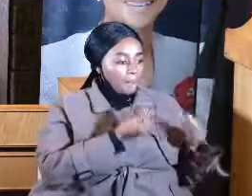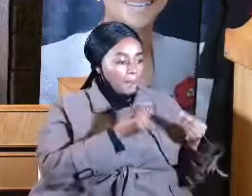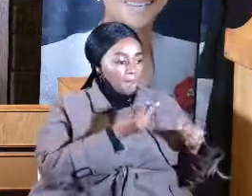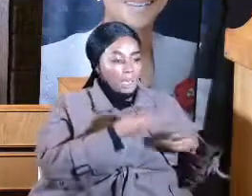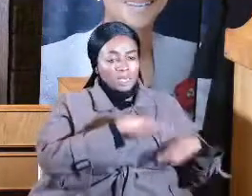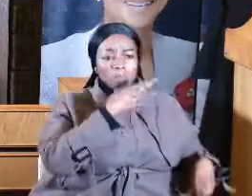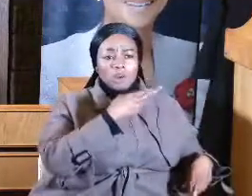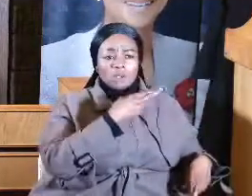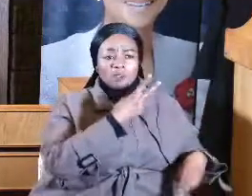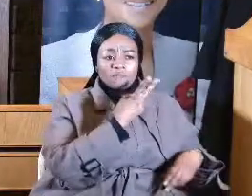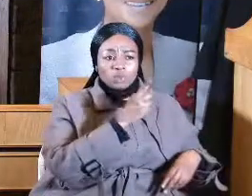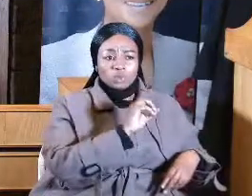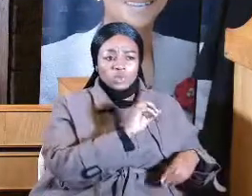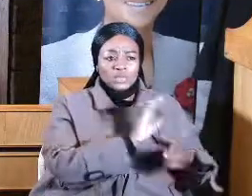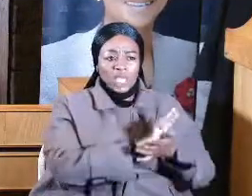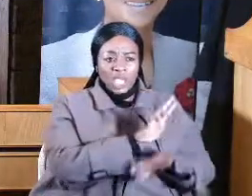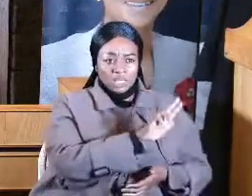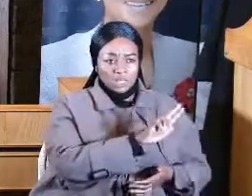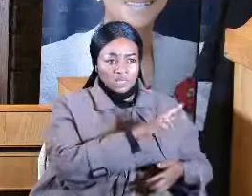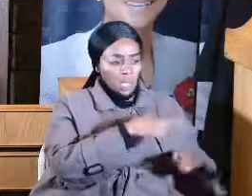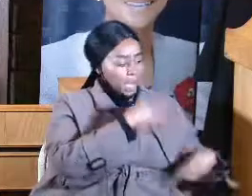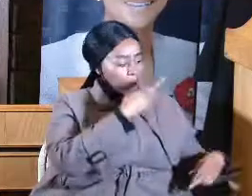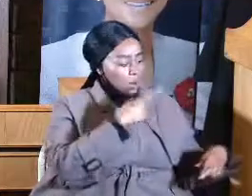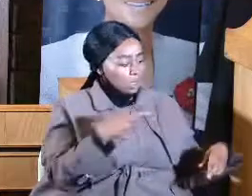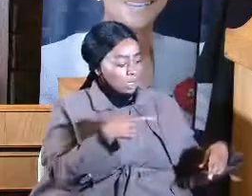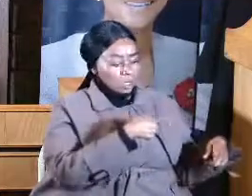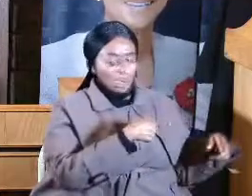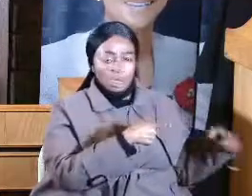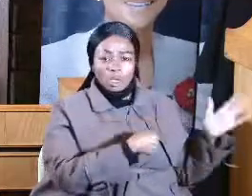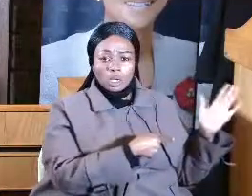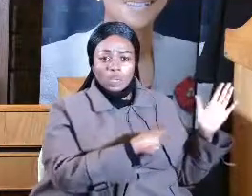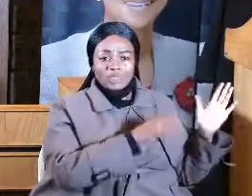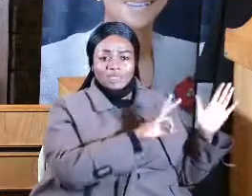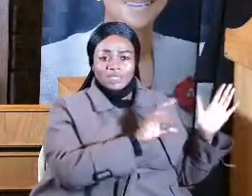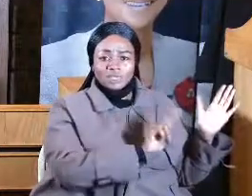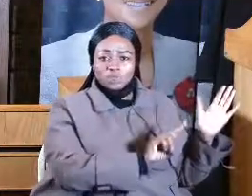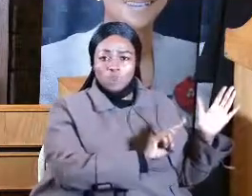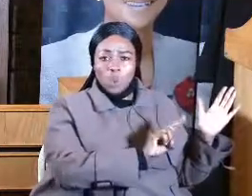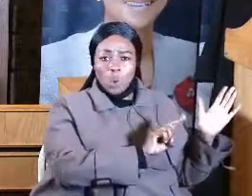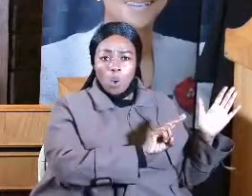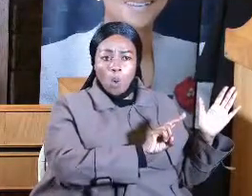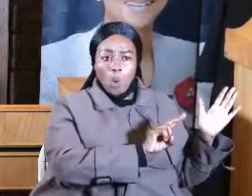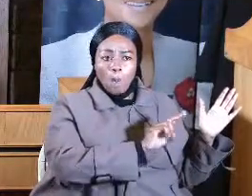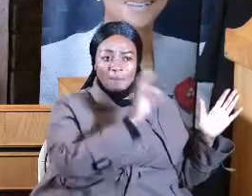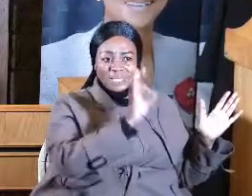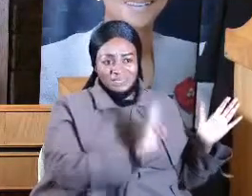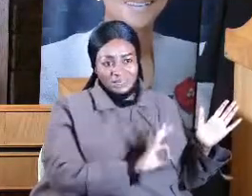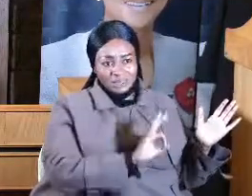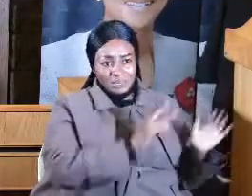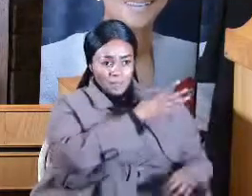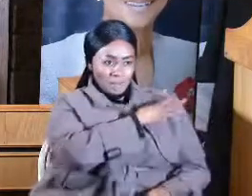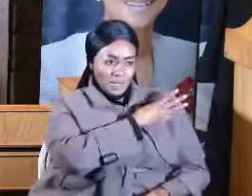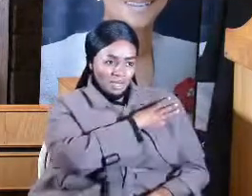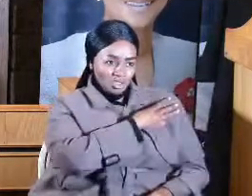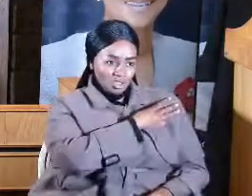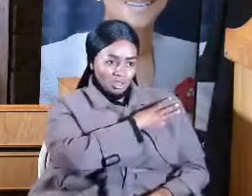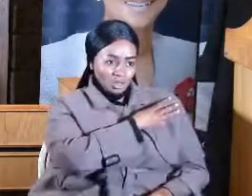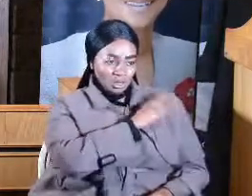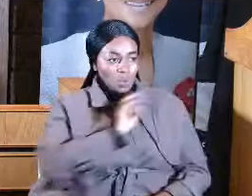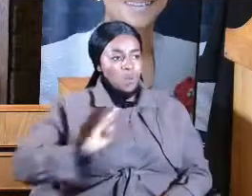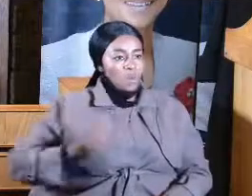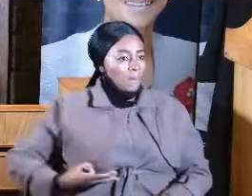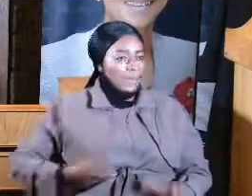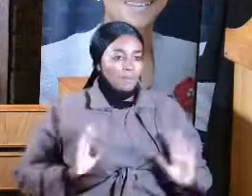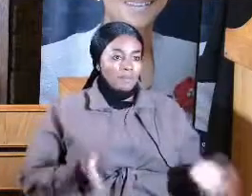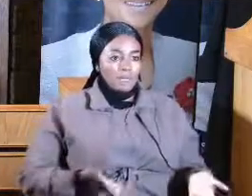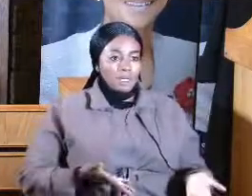a report of 2018, where it is saying only 32% of managers in South Africa were women. So it